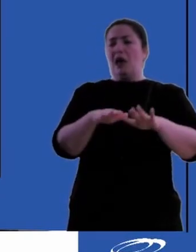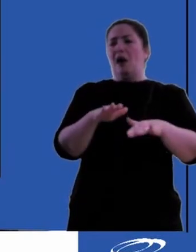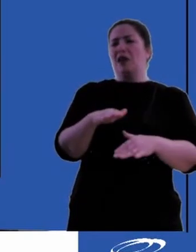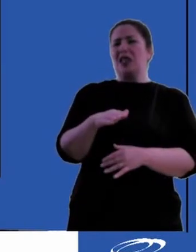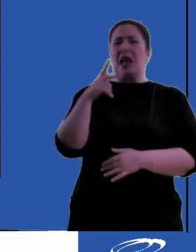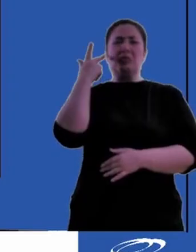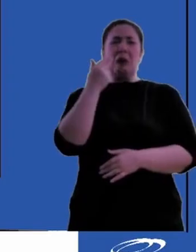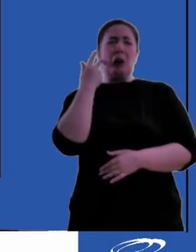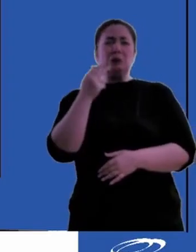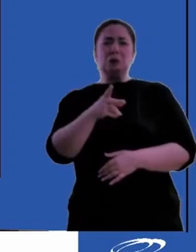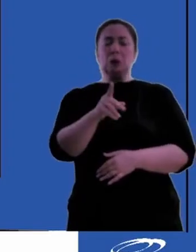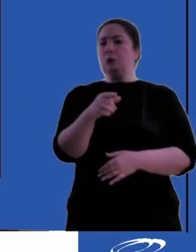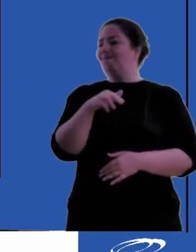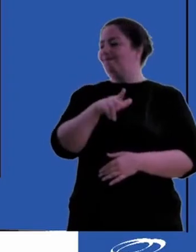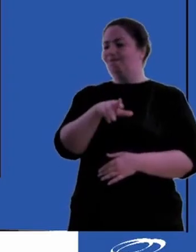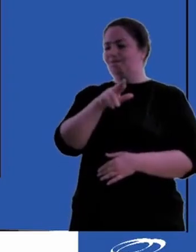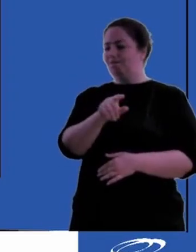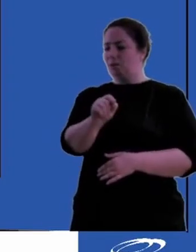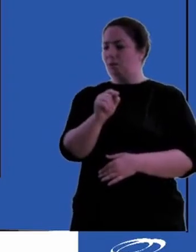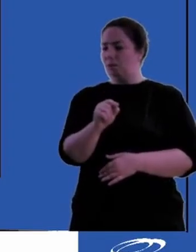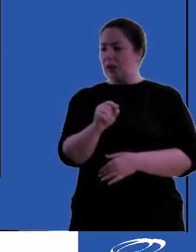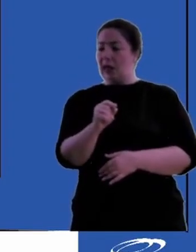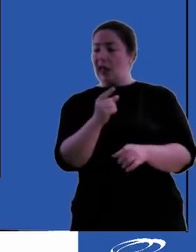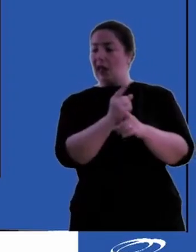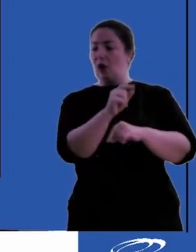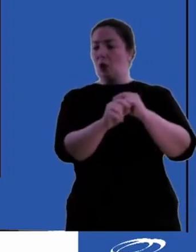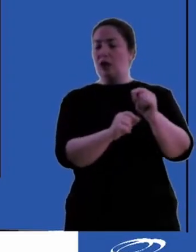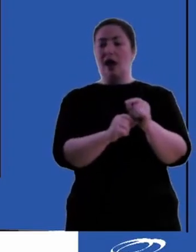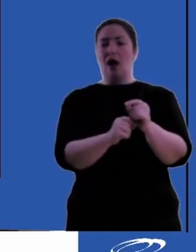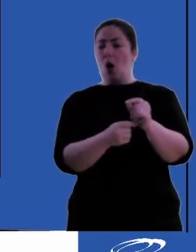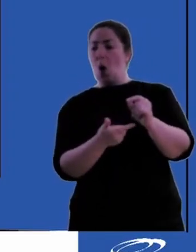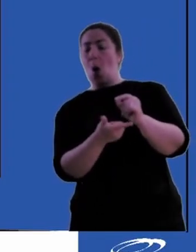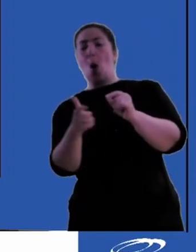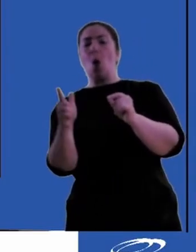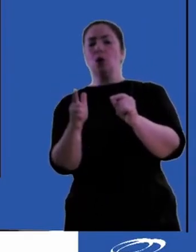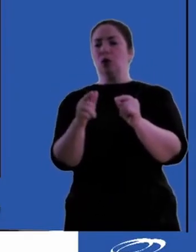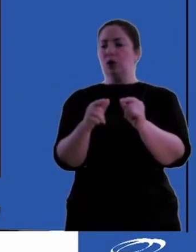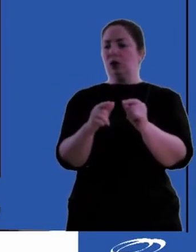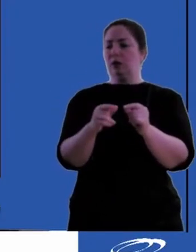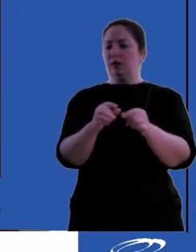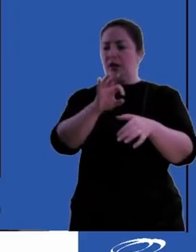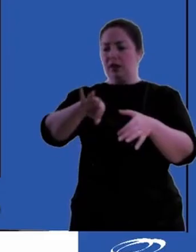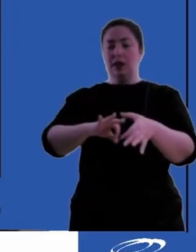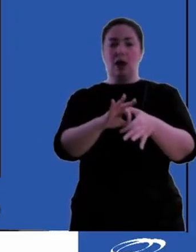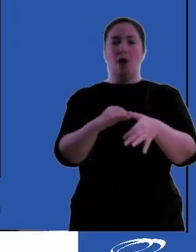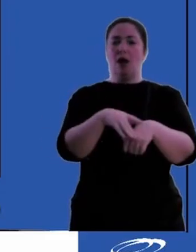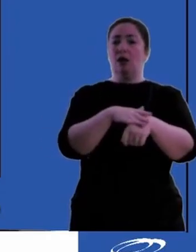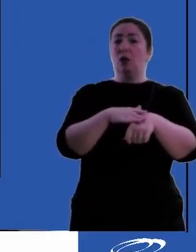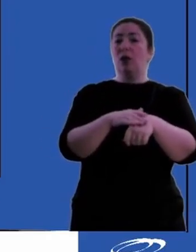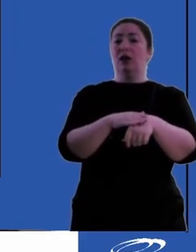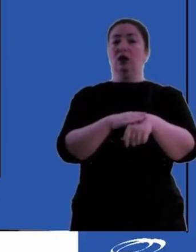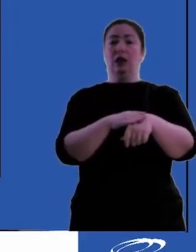like Cutibacterium acnes and Feingoldea magna, and that's important because if we're trying to grow up these organisms in